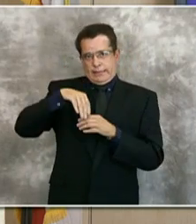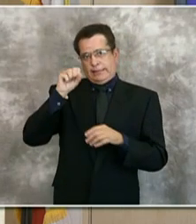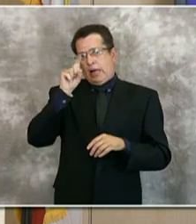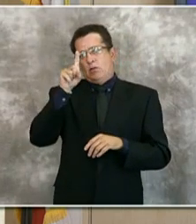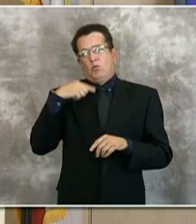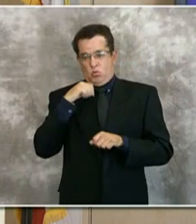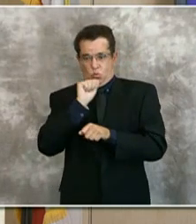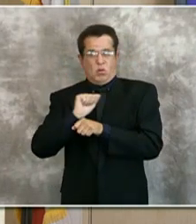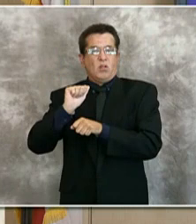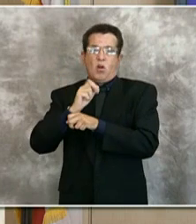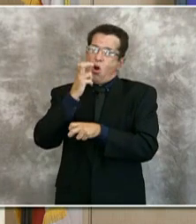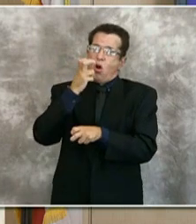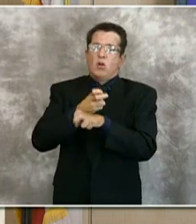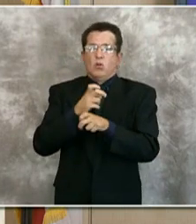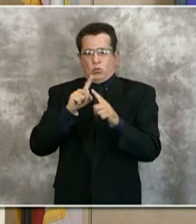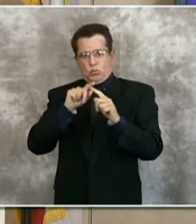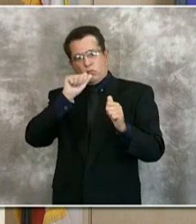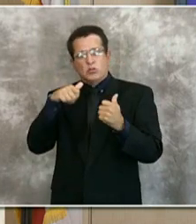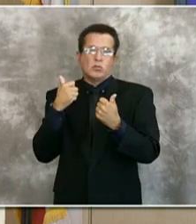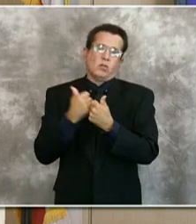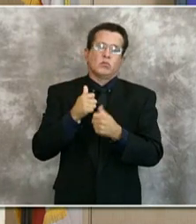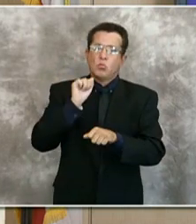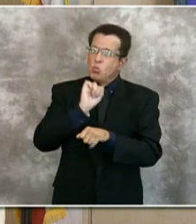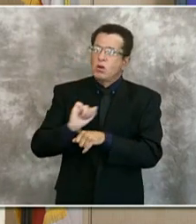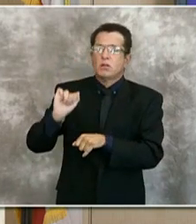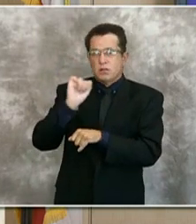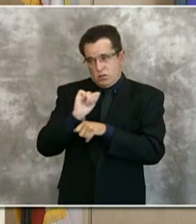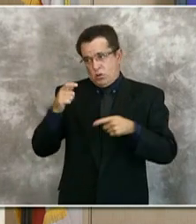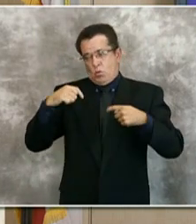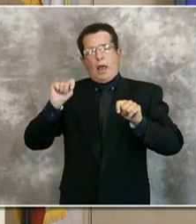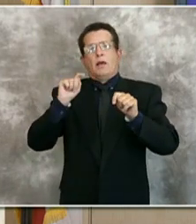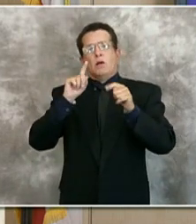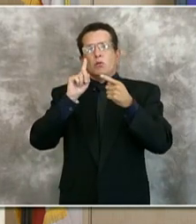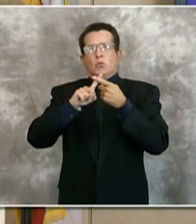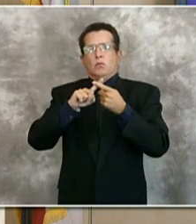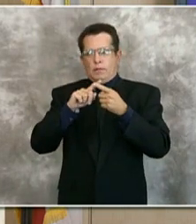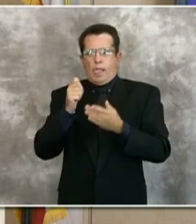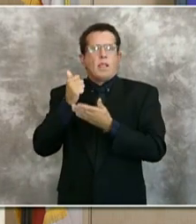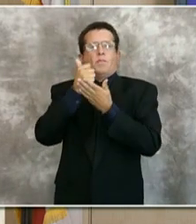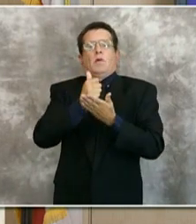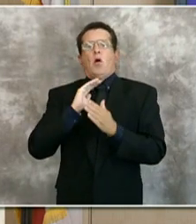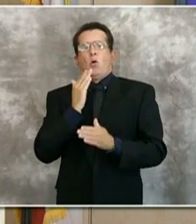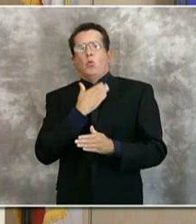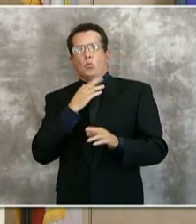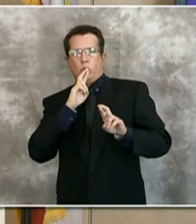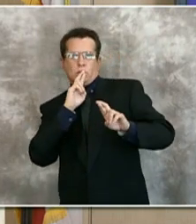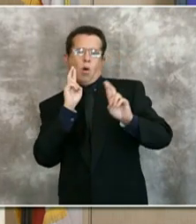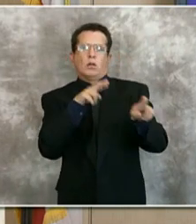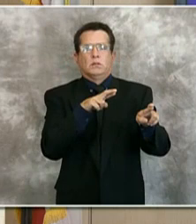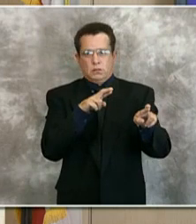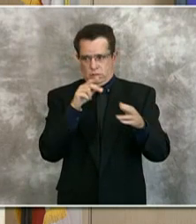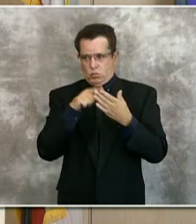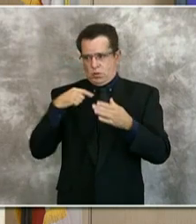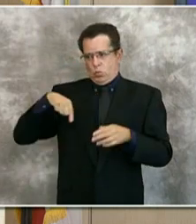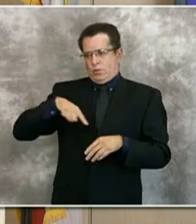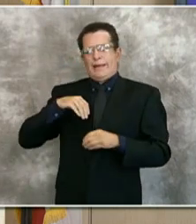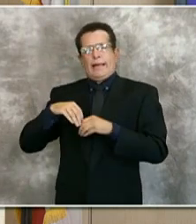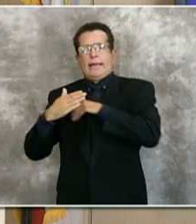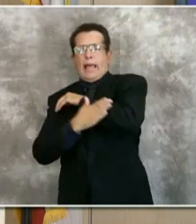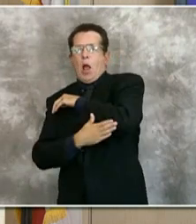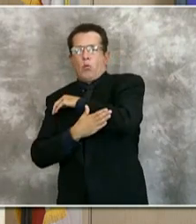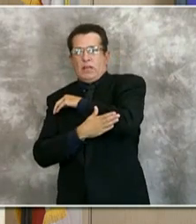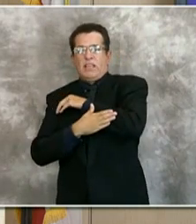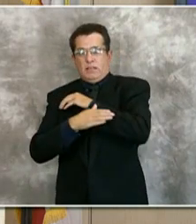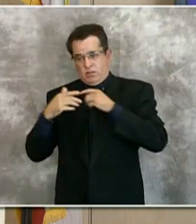tackle every challenge and obstacle that presents itself and do everything we can to sharpen our response and what we are doing as a county.